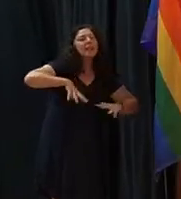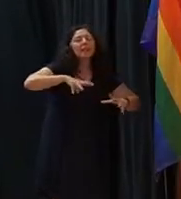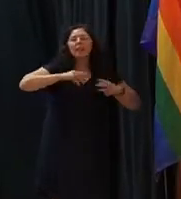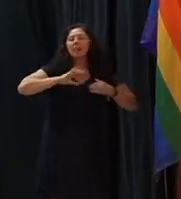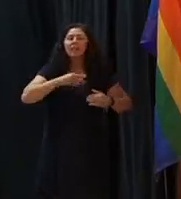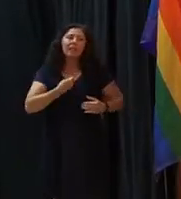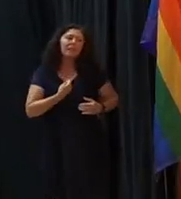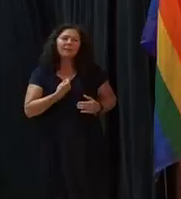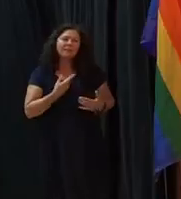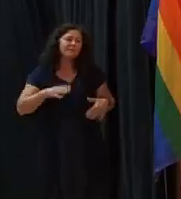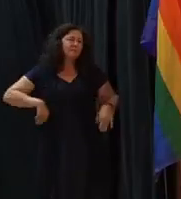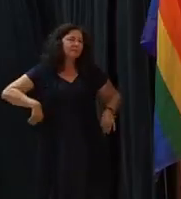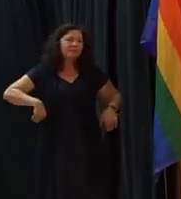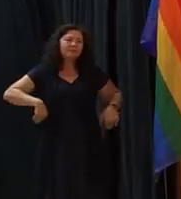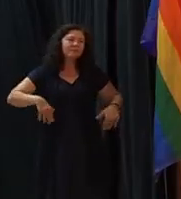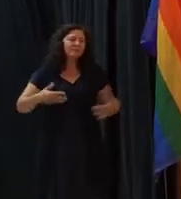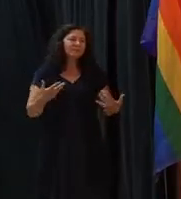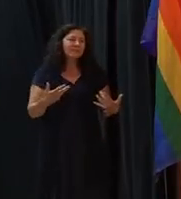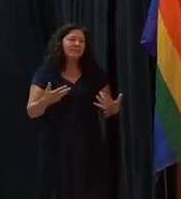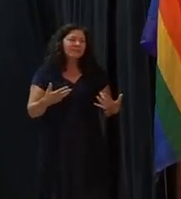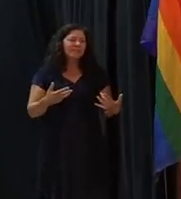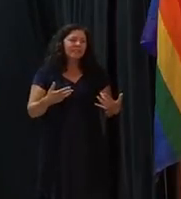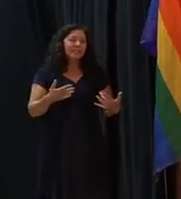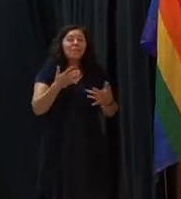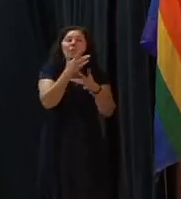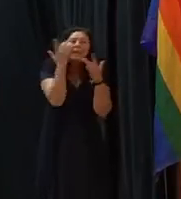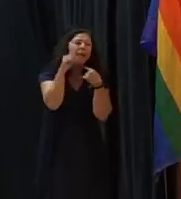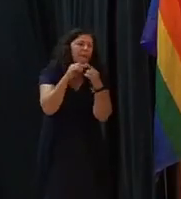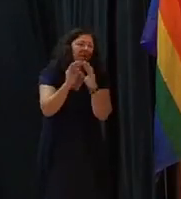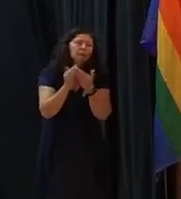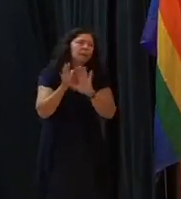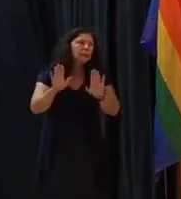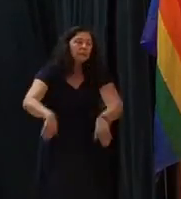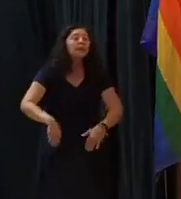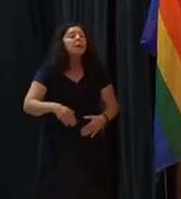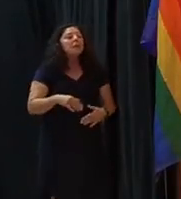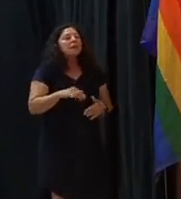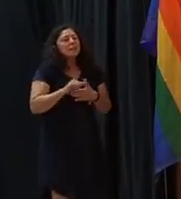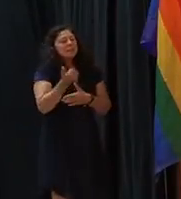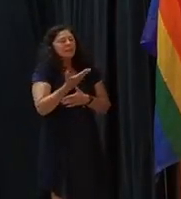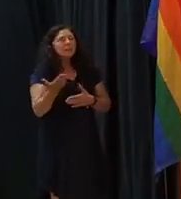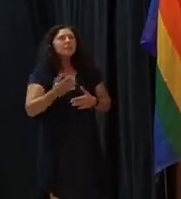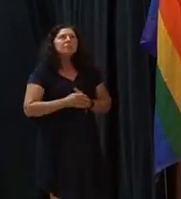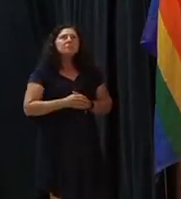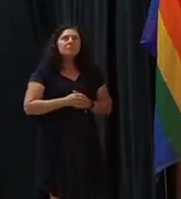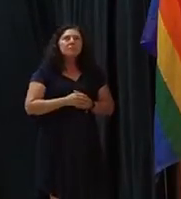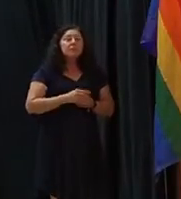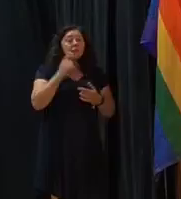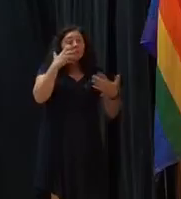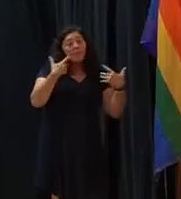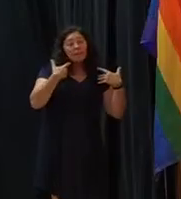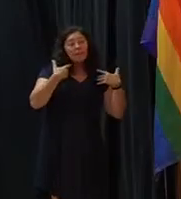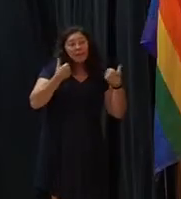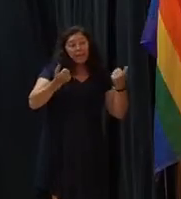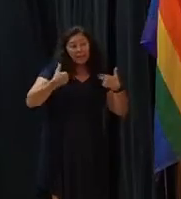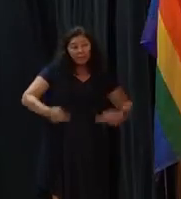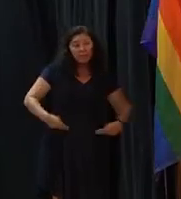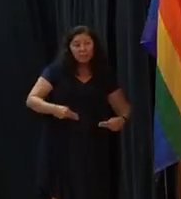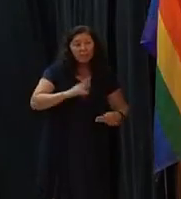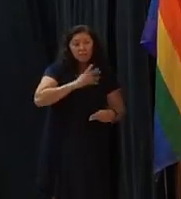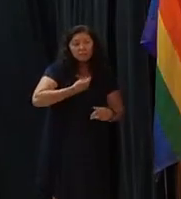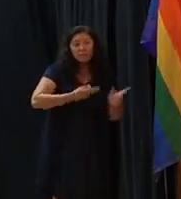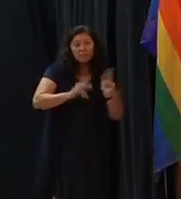in our society, forget the community. So that is one thing. And when it comes to health of transgender